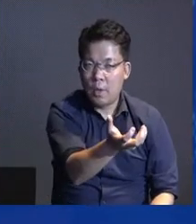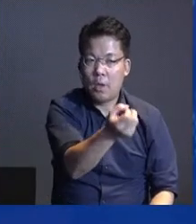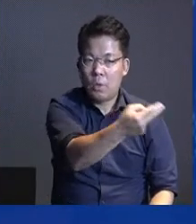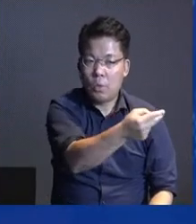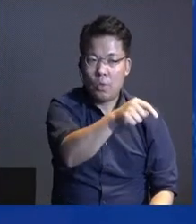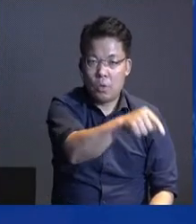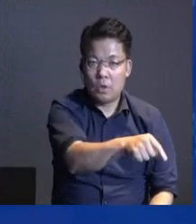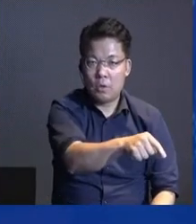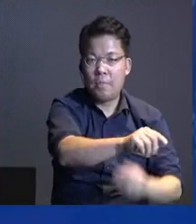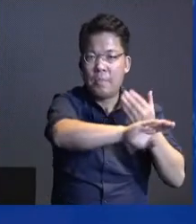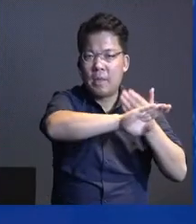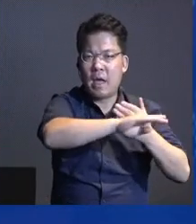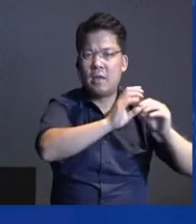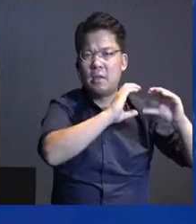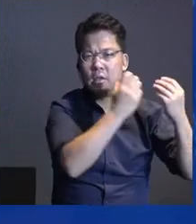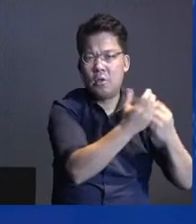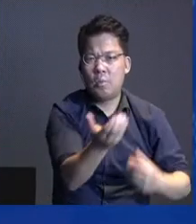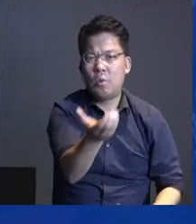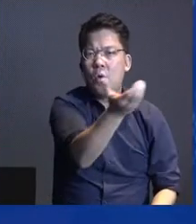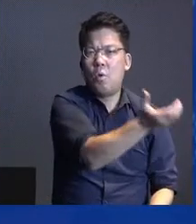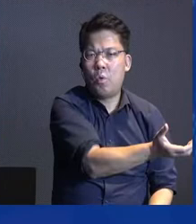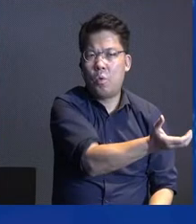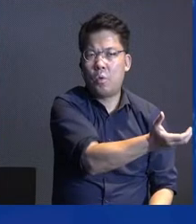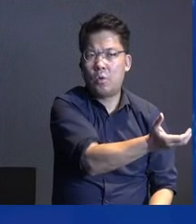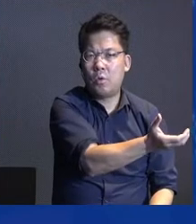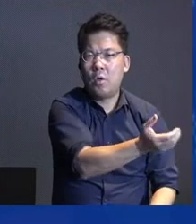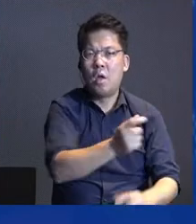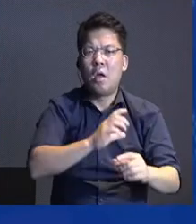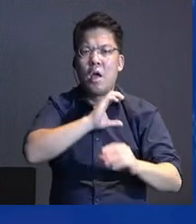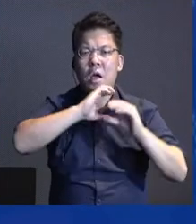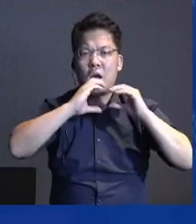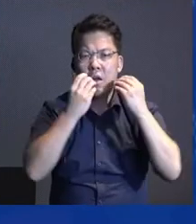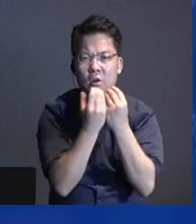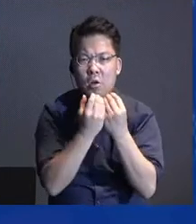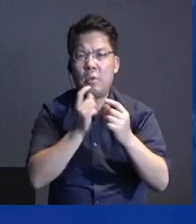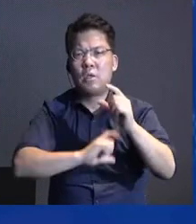city. So we are in